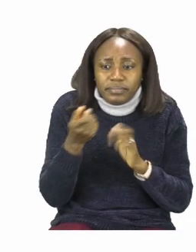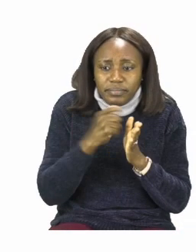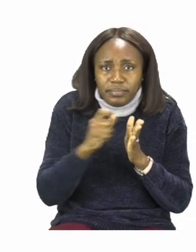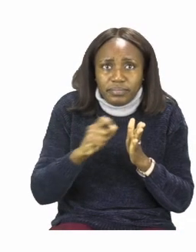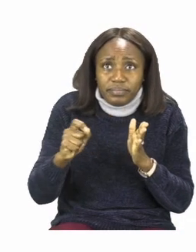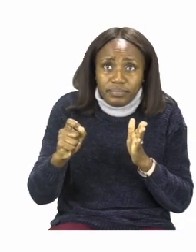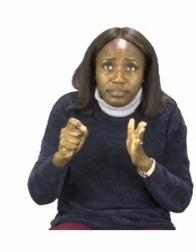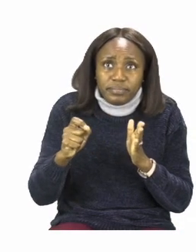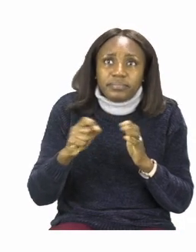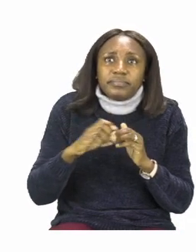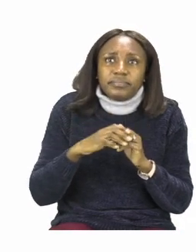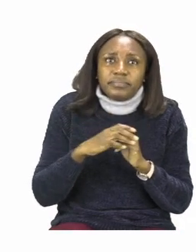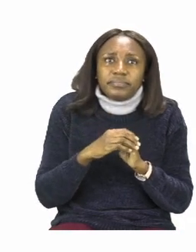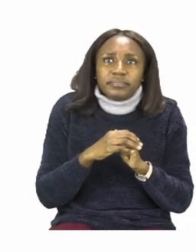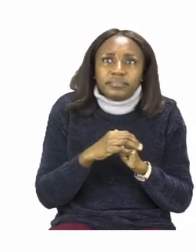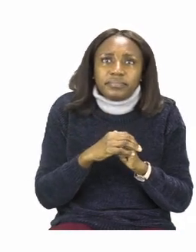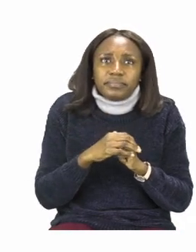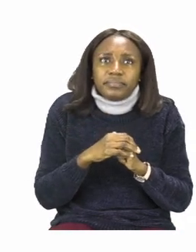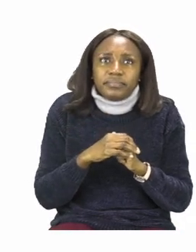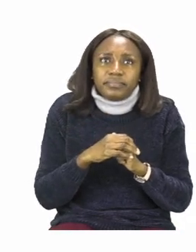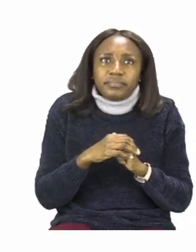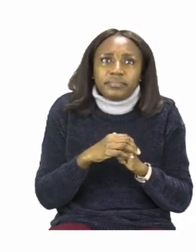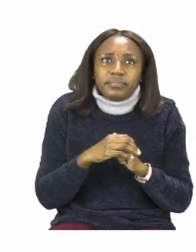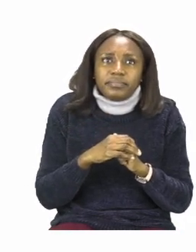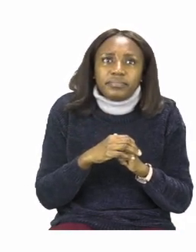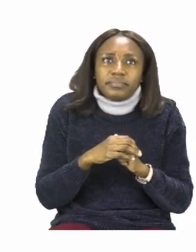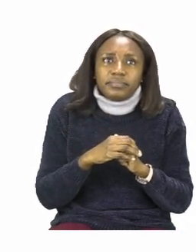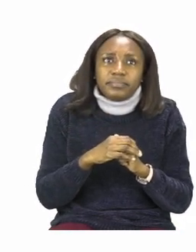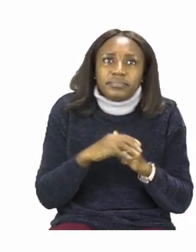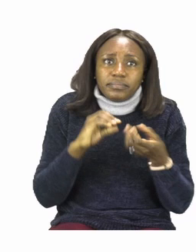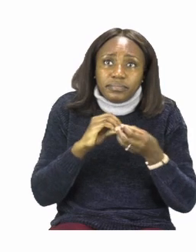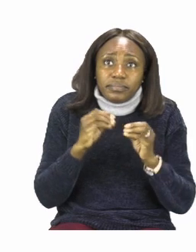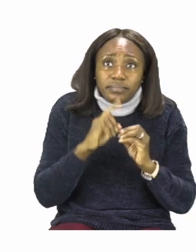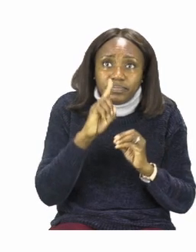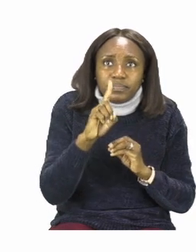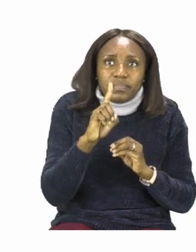to do this one together. Number 1 says,